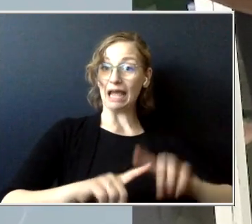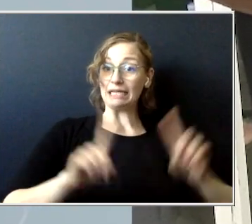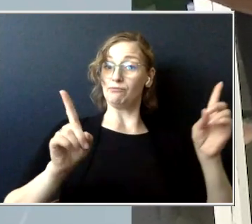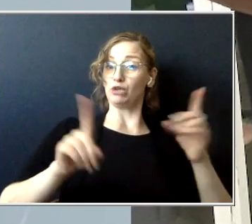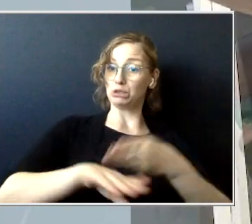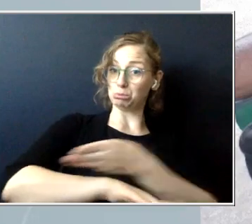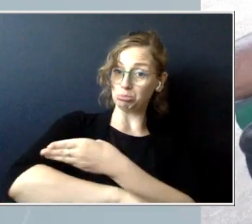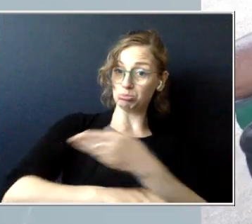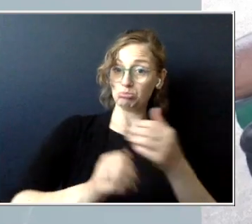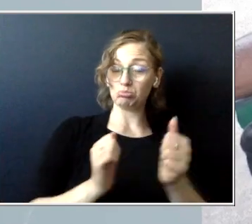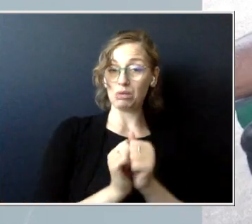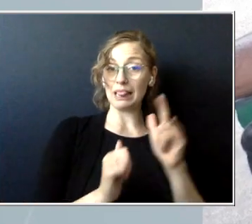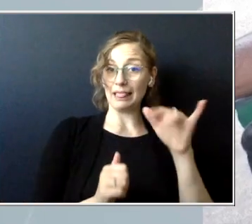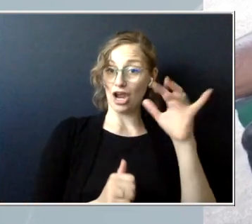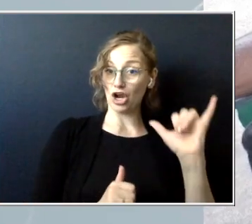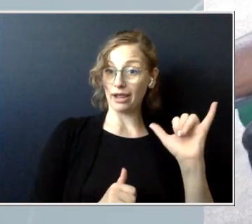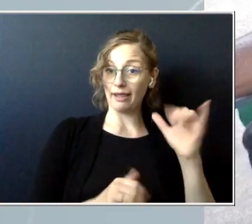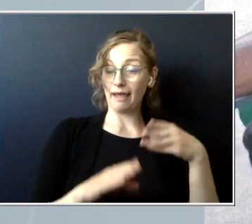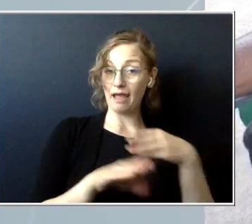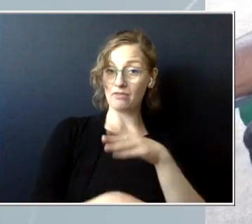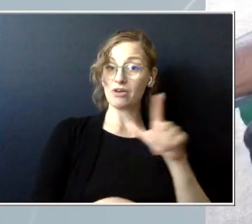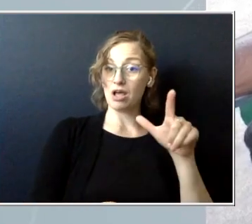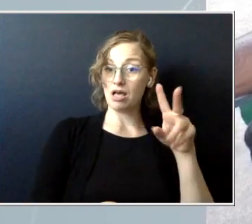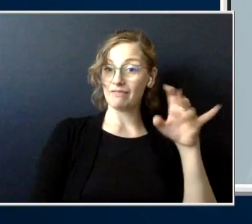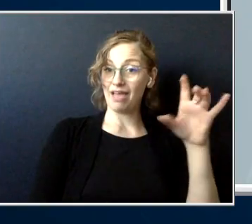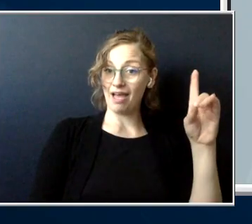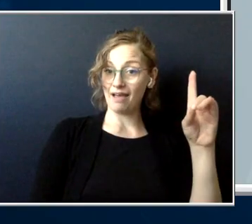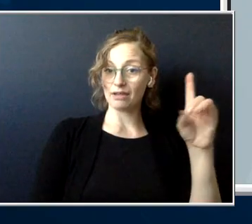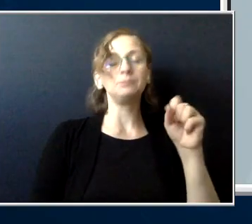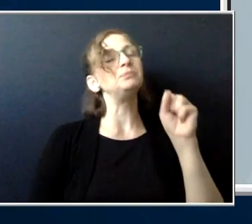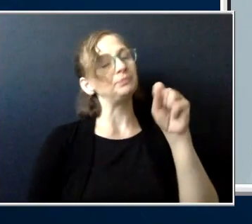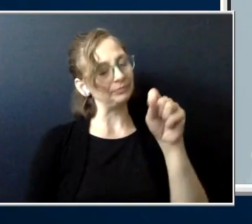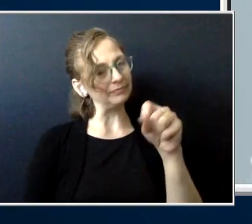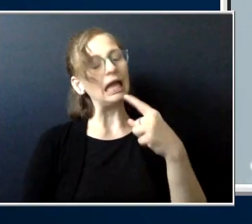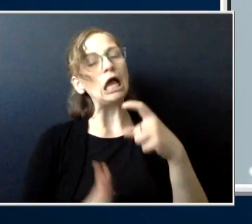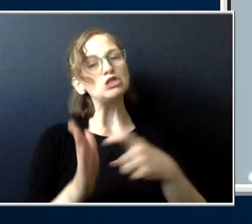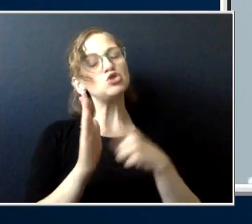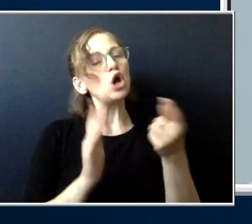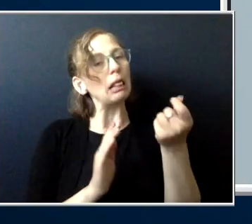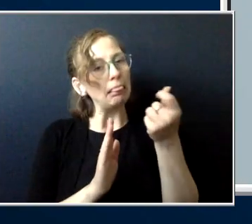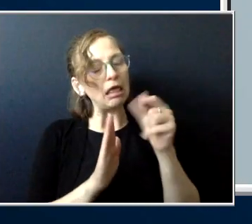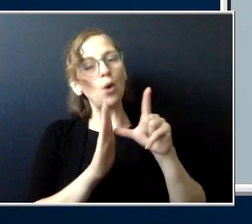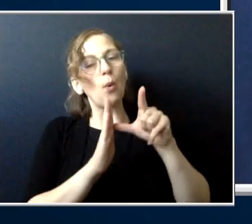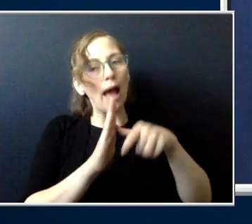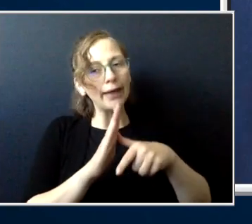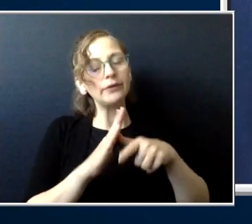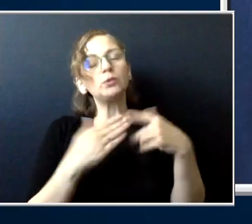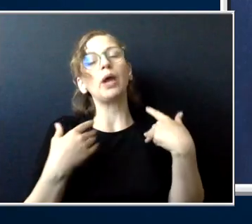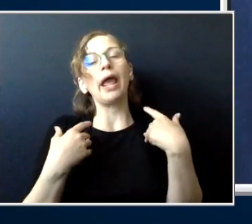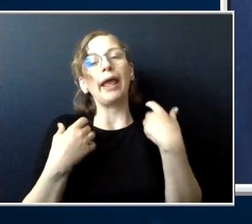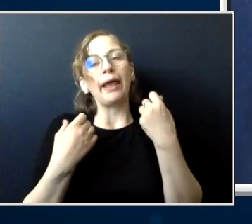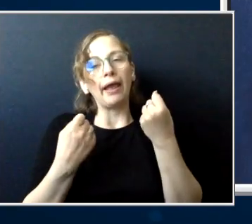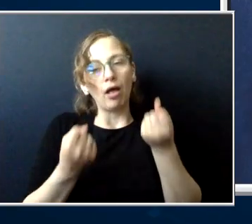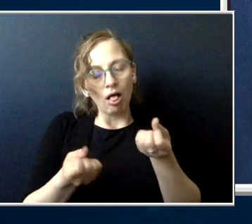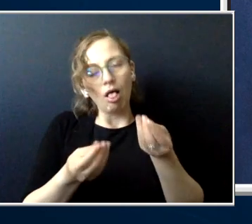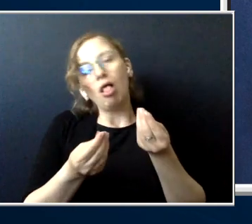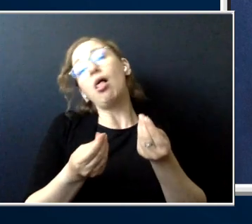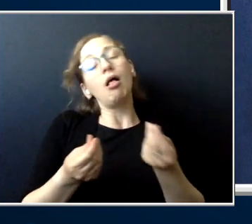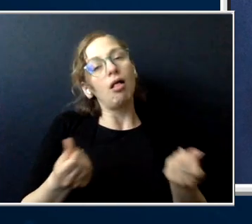took a minute, you know, like for the healing process and for him to really actually be up and moving around. But I did notice the